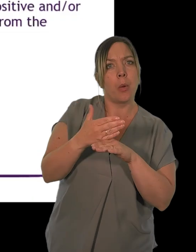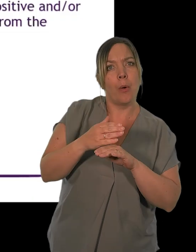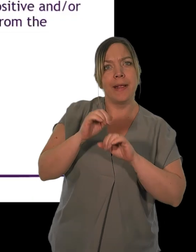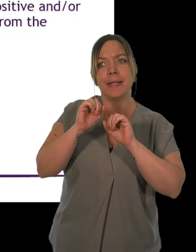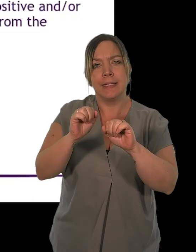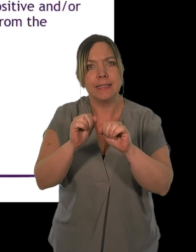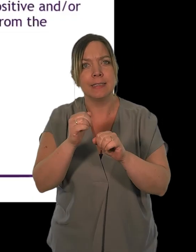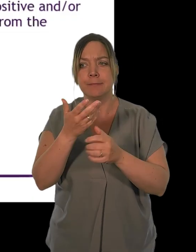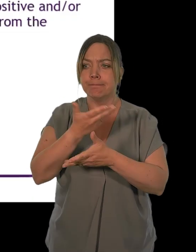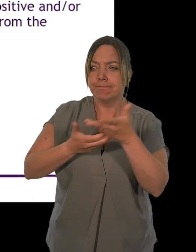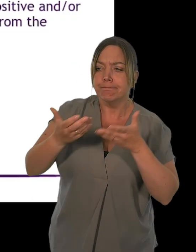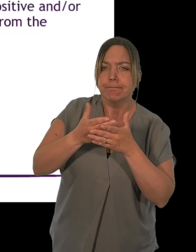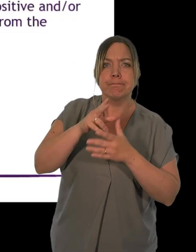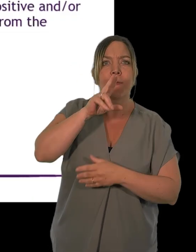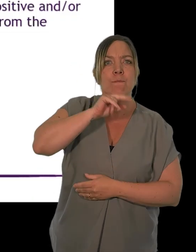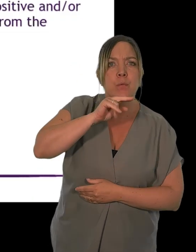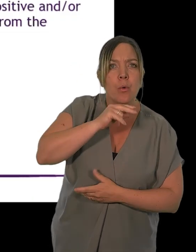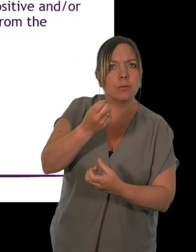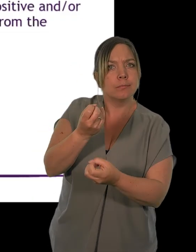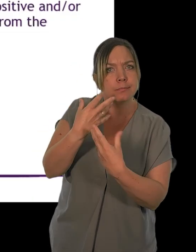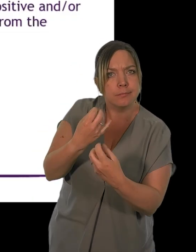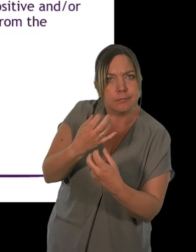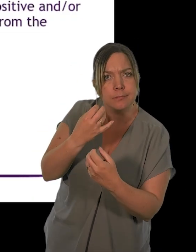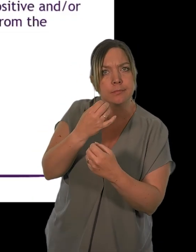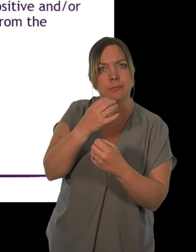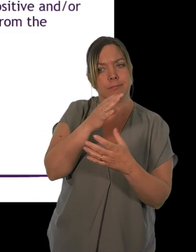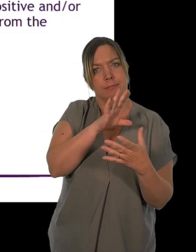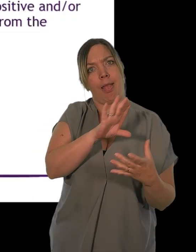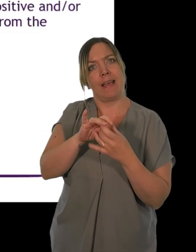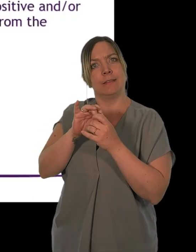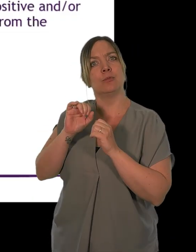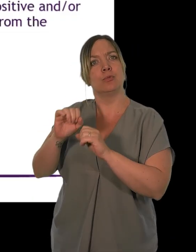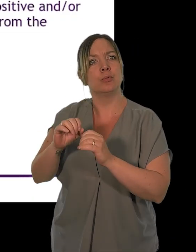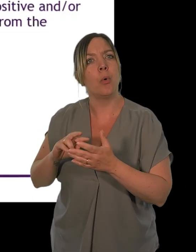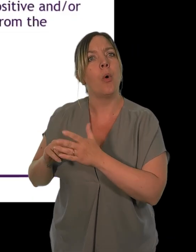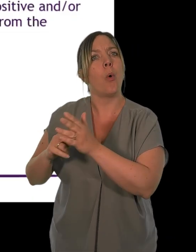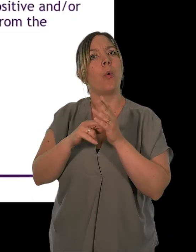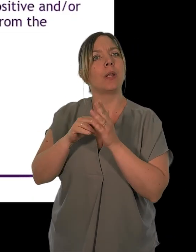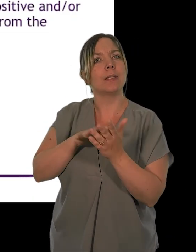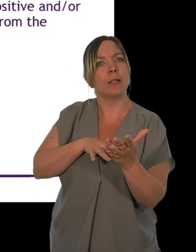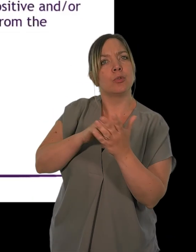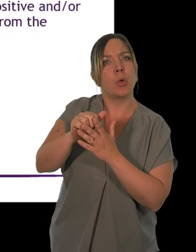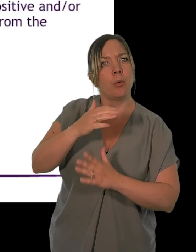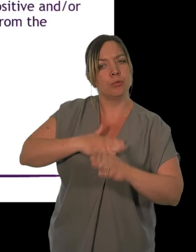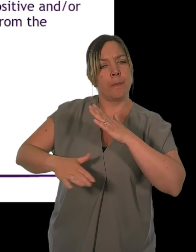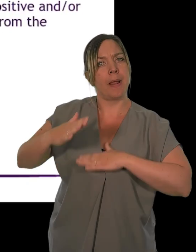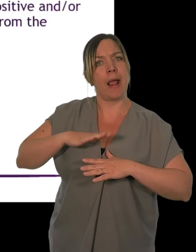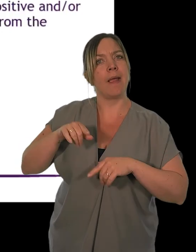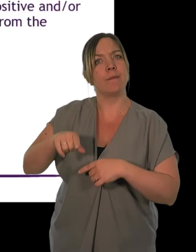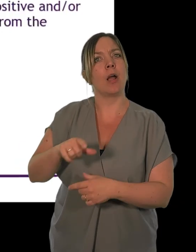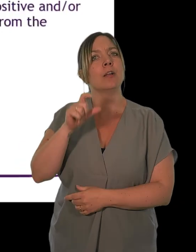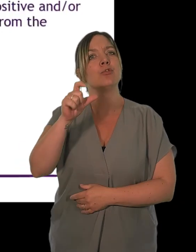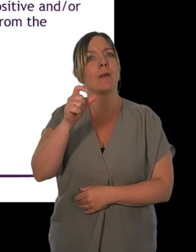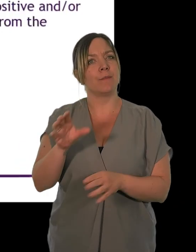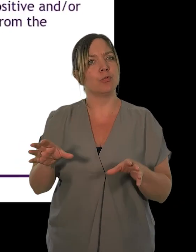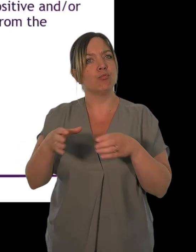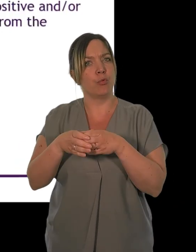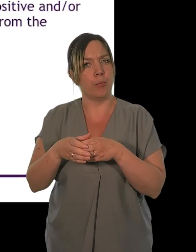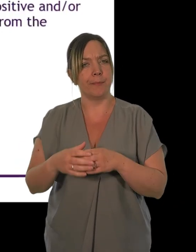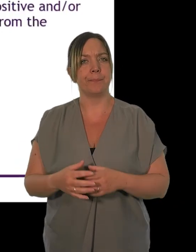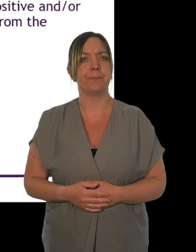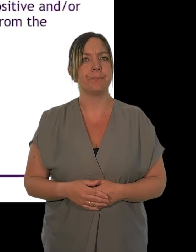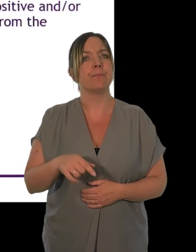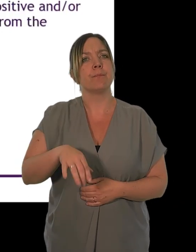Question 6 focuses on how people practices impact on organisational culture and behaviour, and